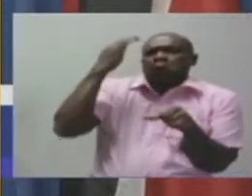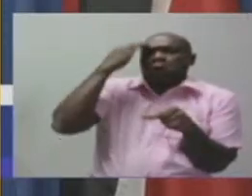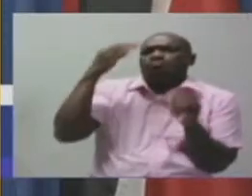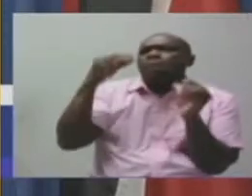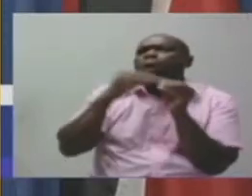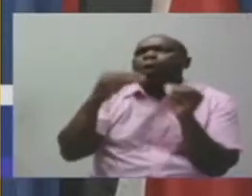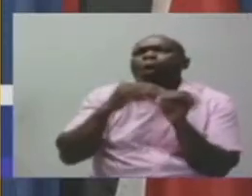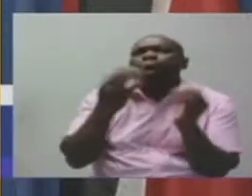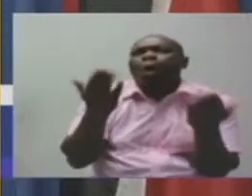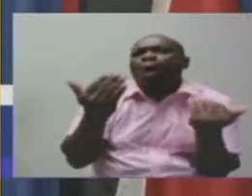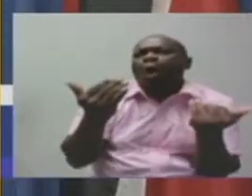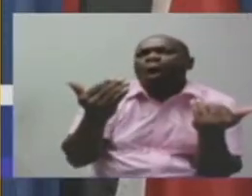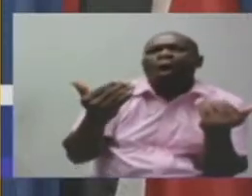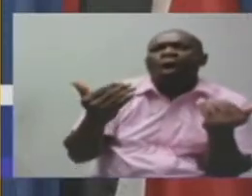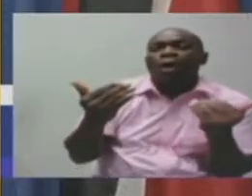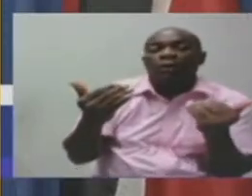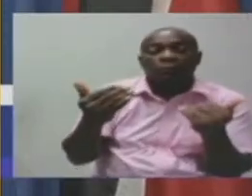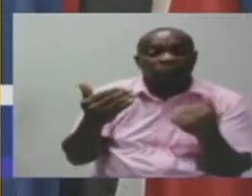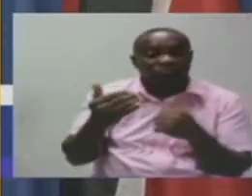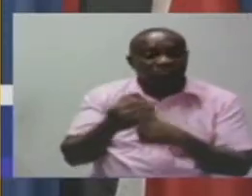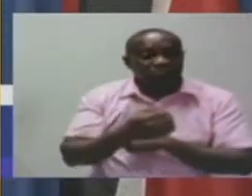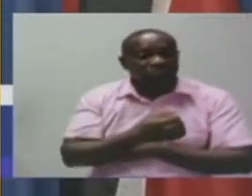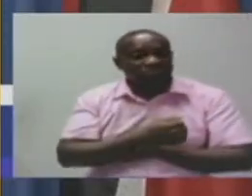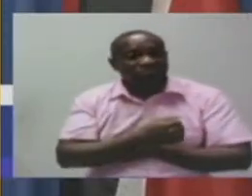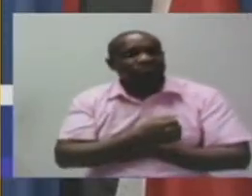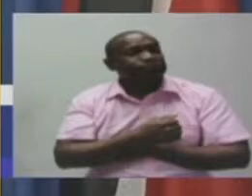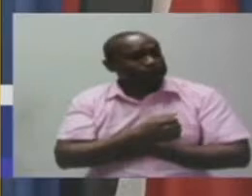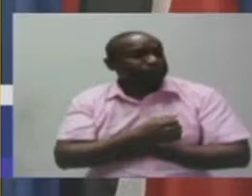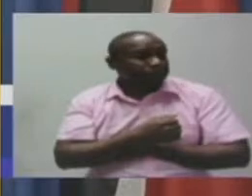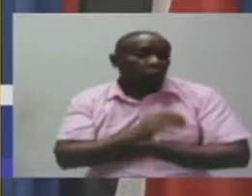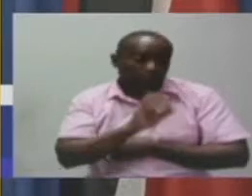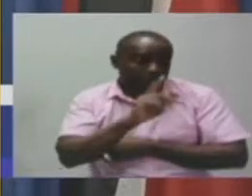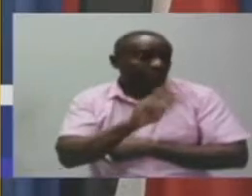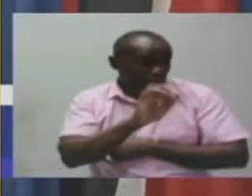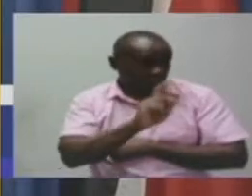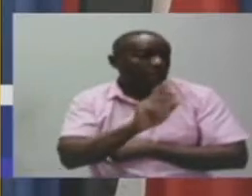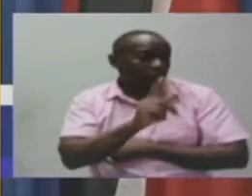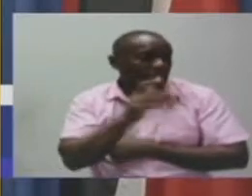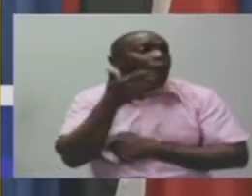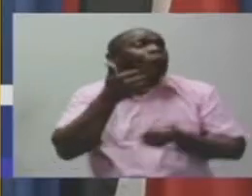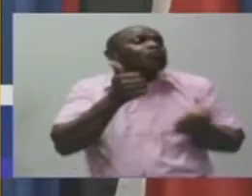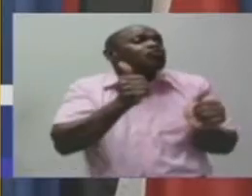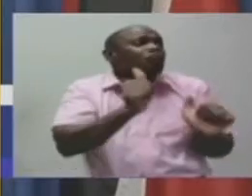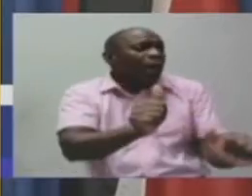Well, we'll keep trying to let them, I don't know that